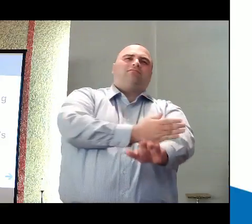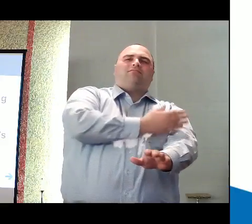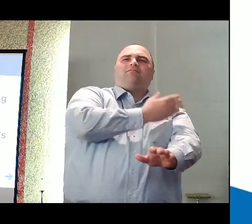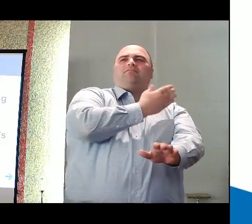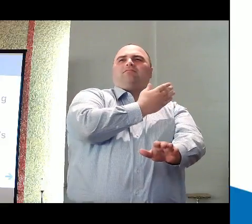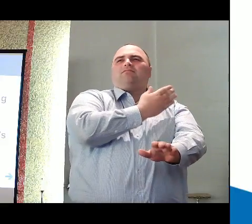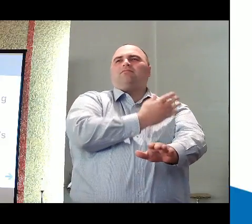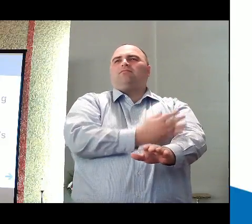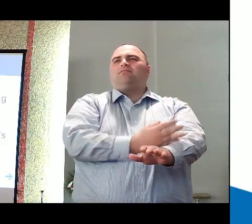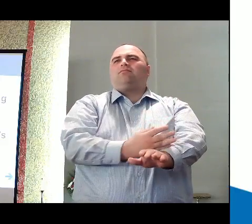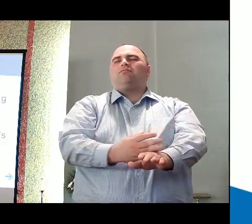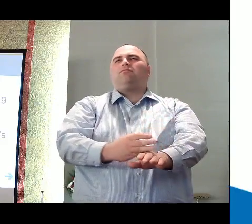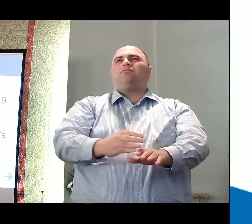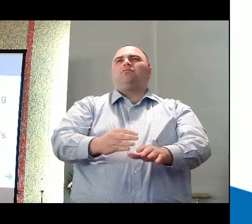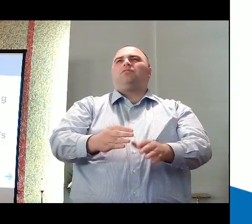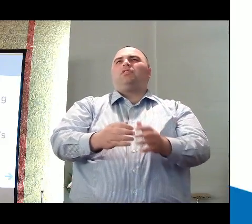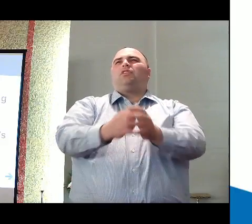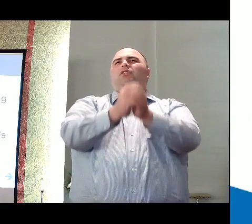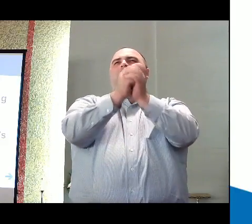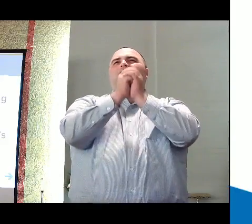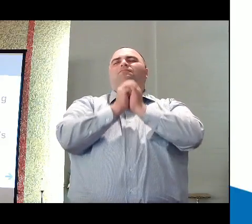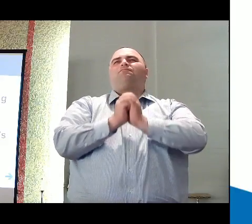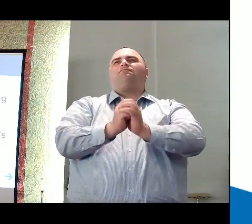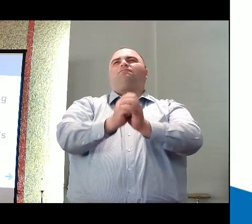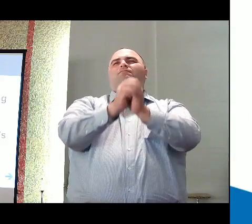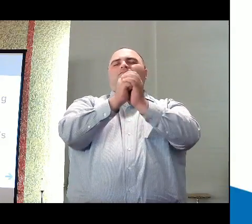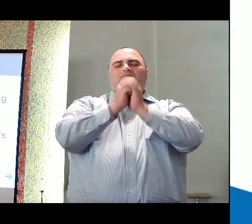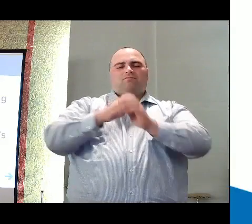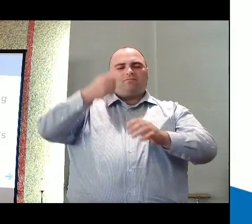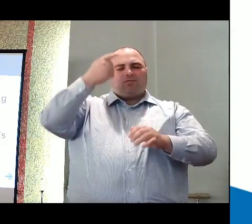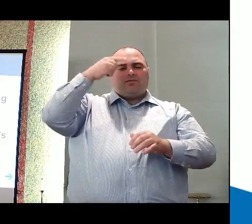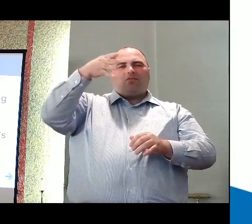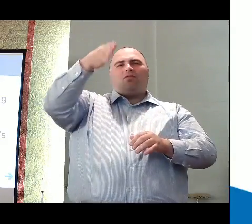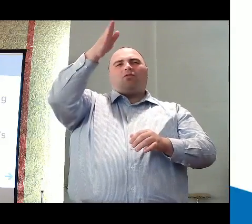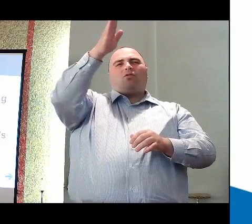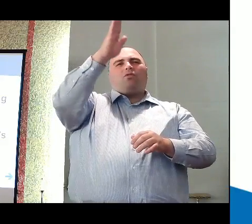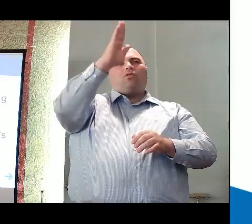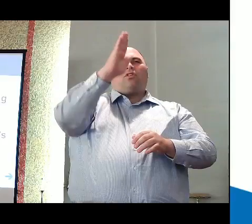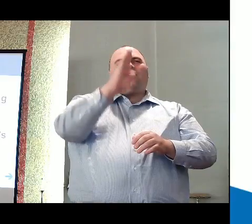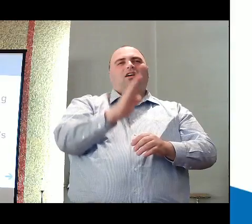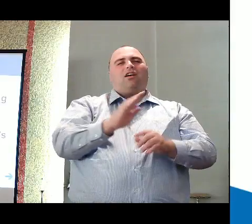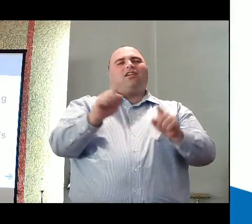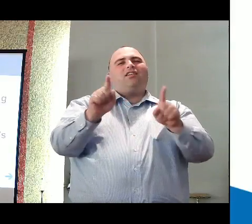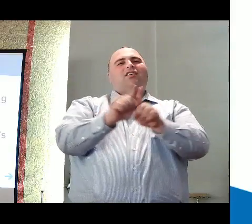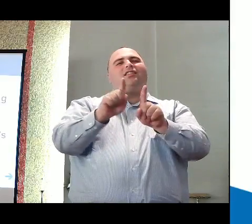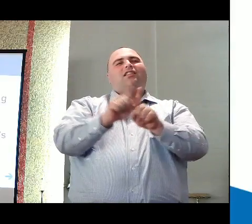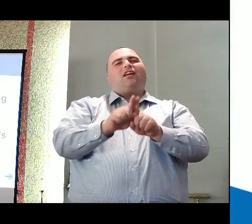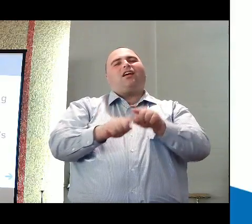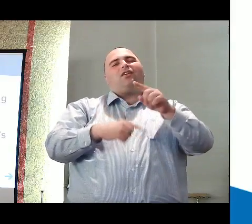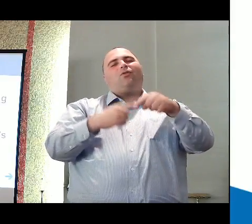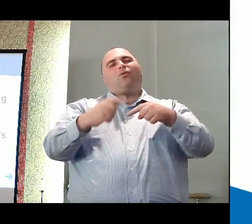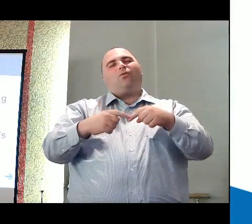sing God's praise. Then when we